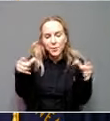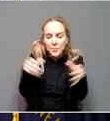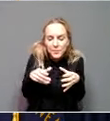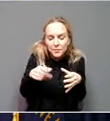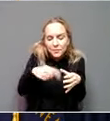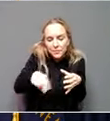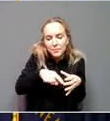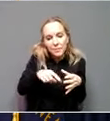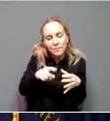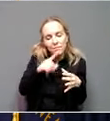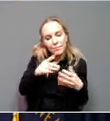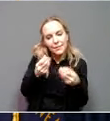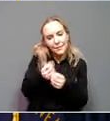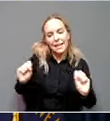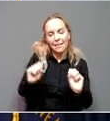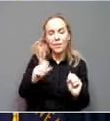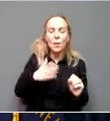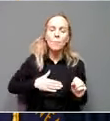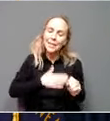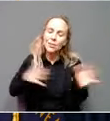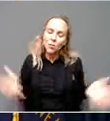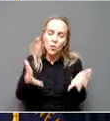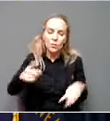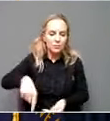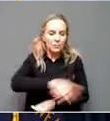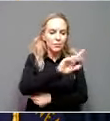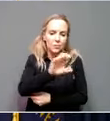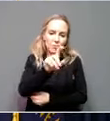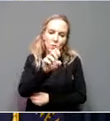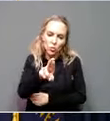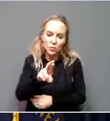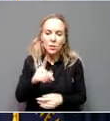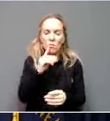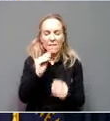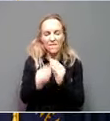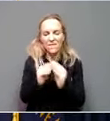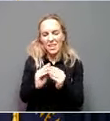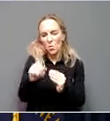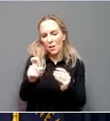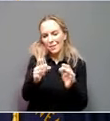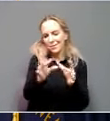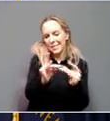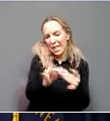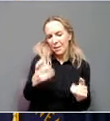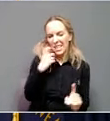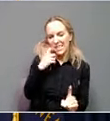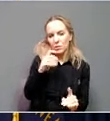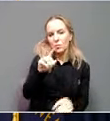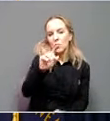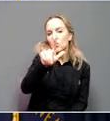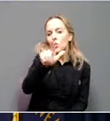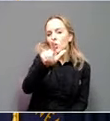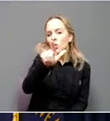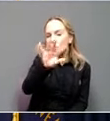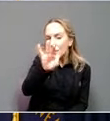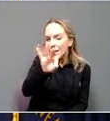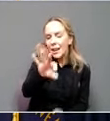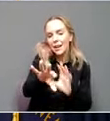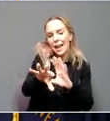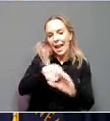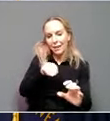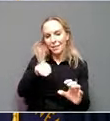your booster. And to correct one statement earlier, 29 of 96 hospitals now reporting critical